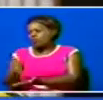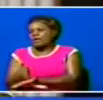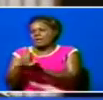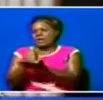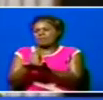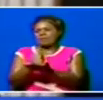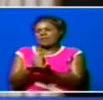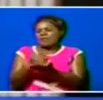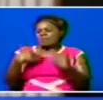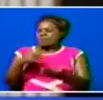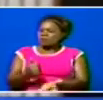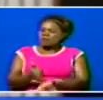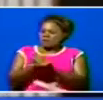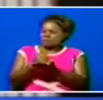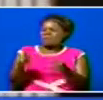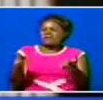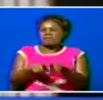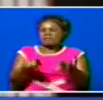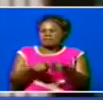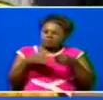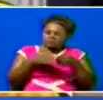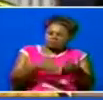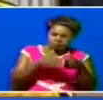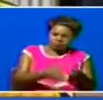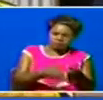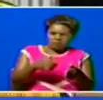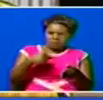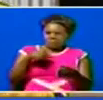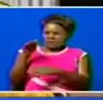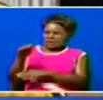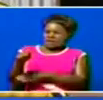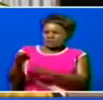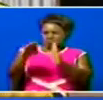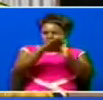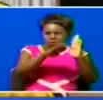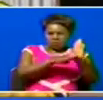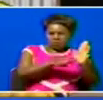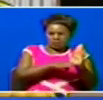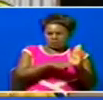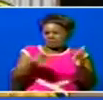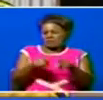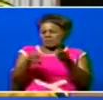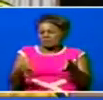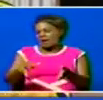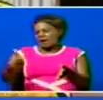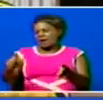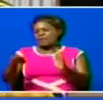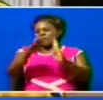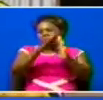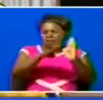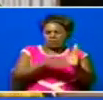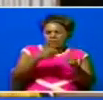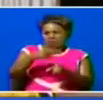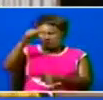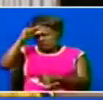people who are supposed to help them end up preying on them. My appeal is not only to programs like Under His Wings, but any other program, be it from the